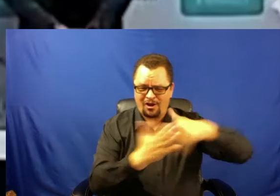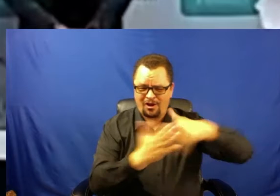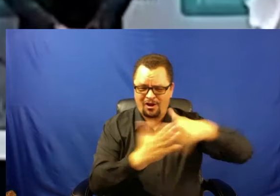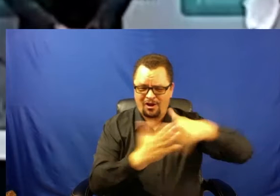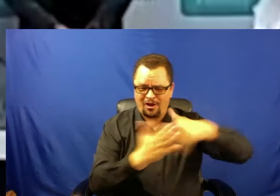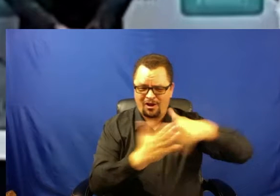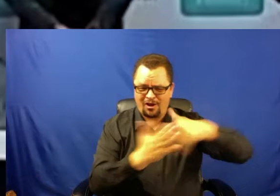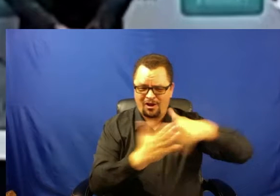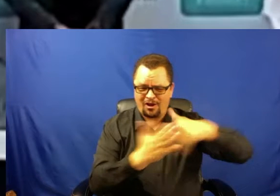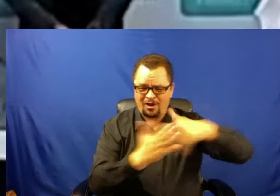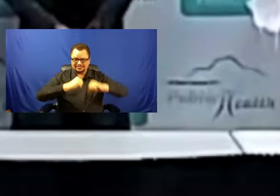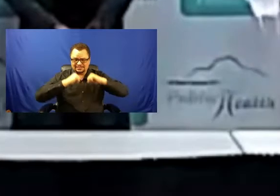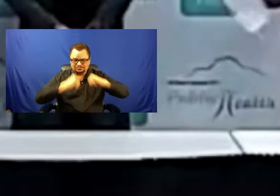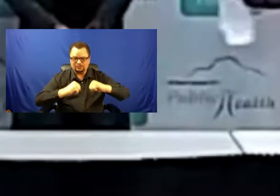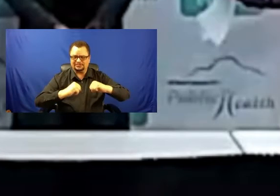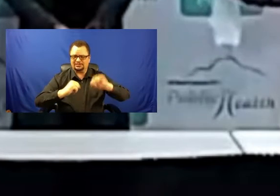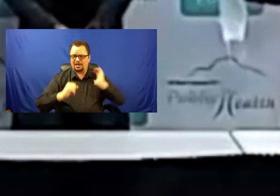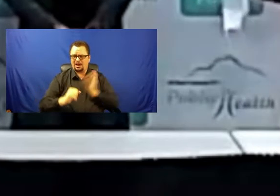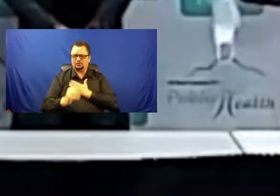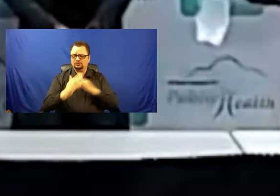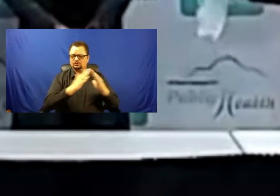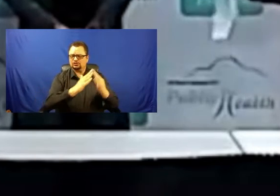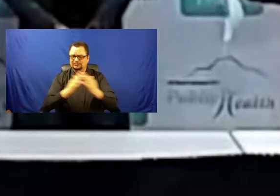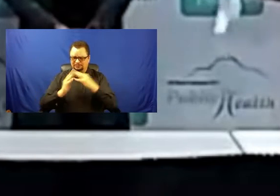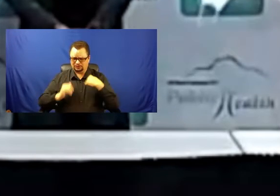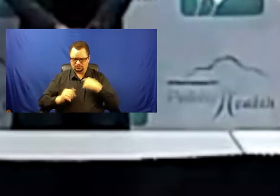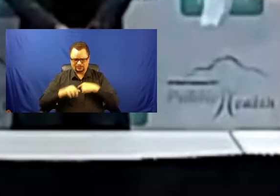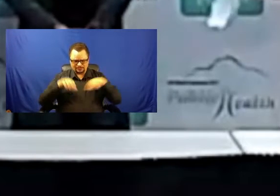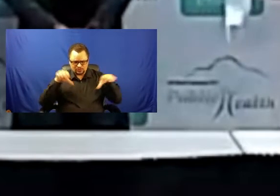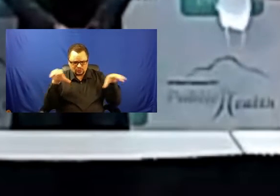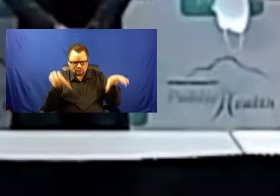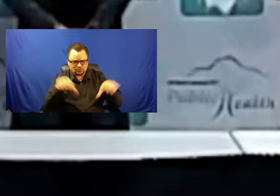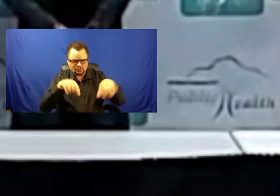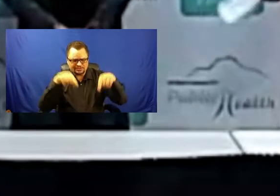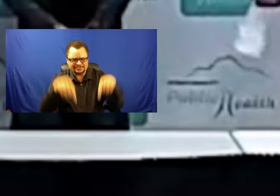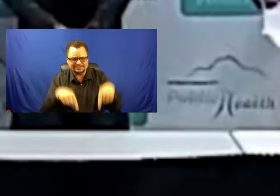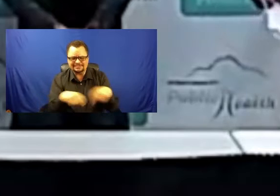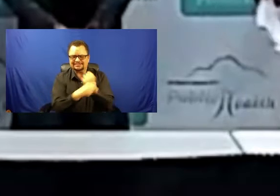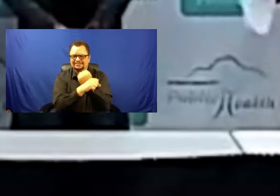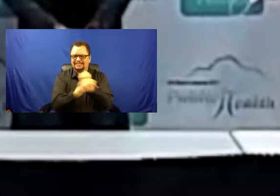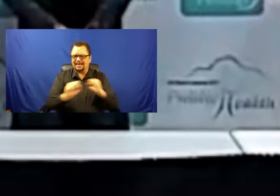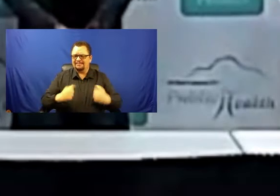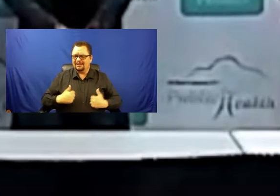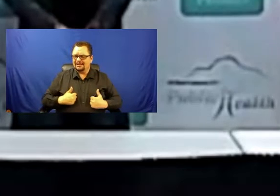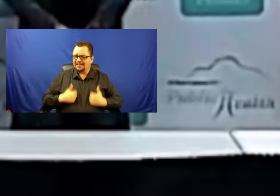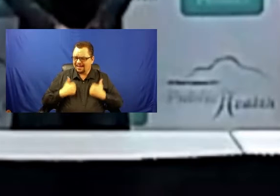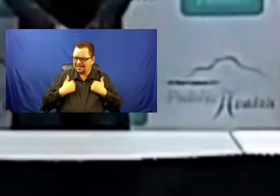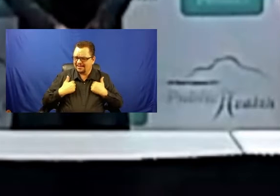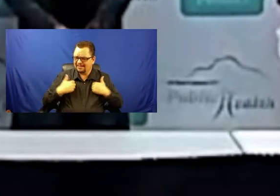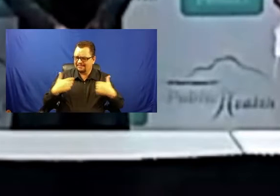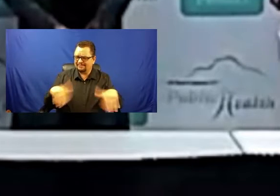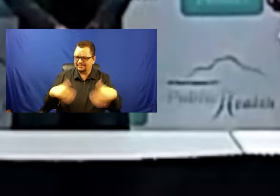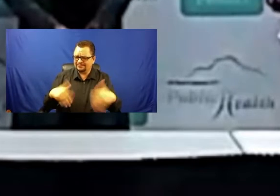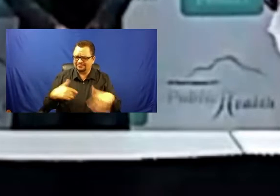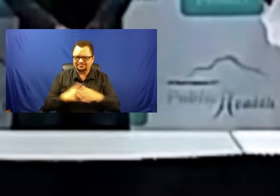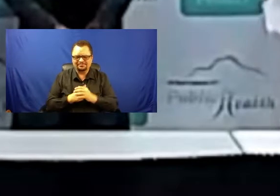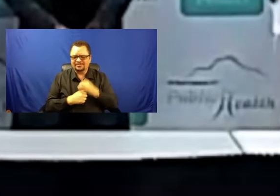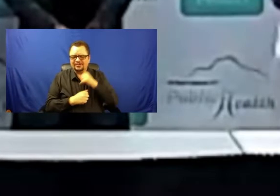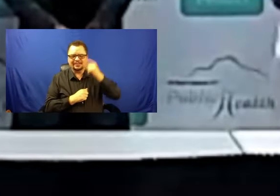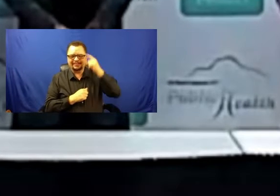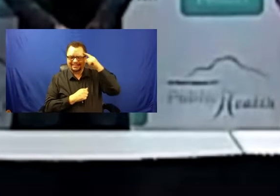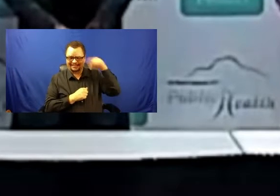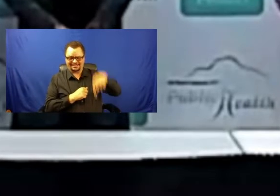I think that that is not the ultimate goal. We do that to save lives, to protect our